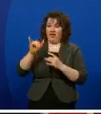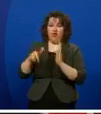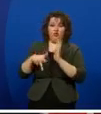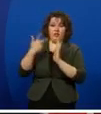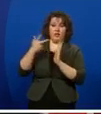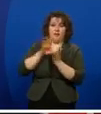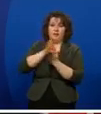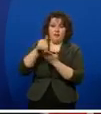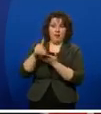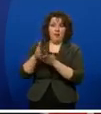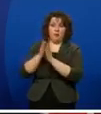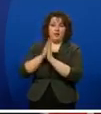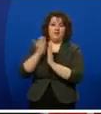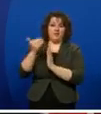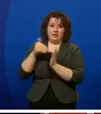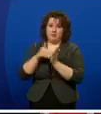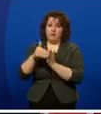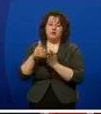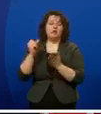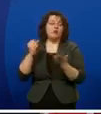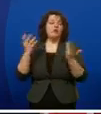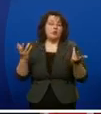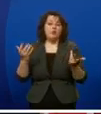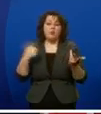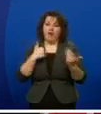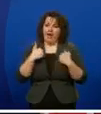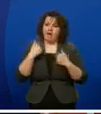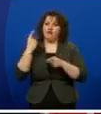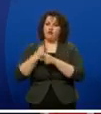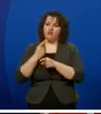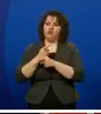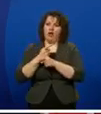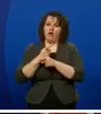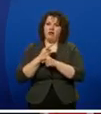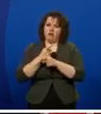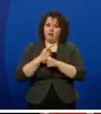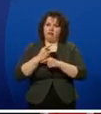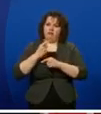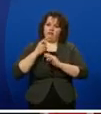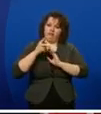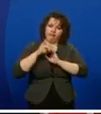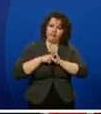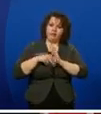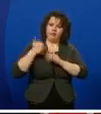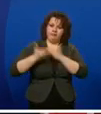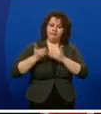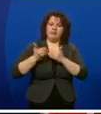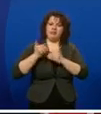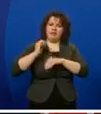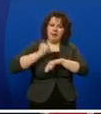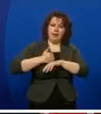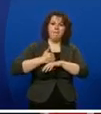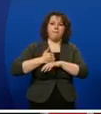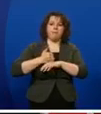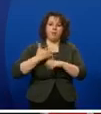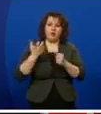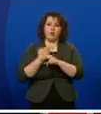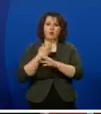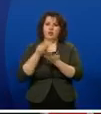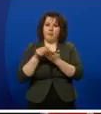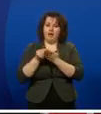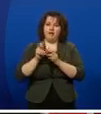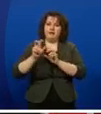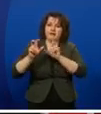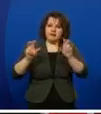request of the $15 million. So I think we've got kind of the right parameters in place to get this money out the door and start to